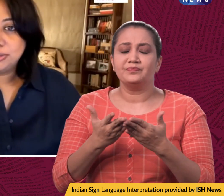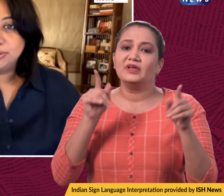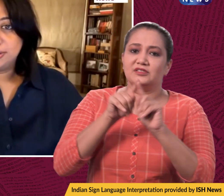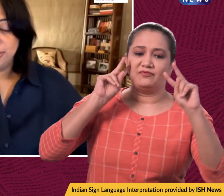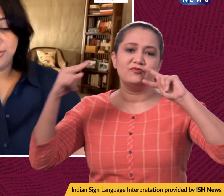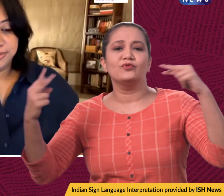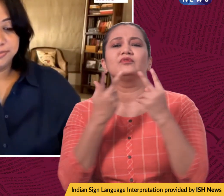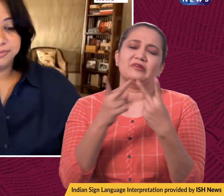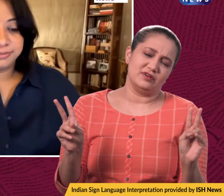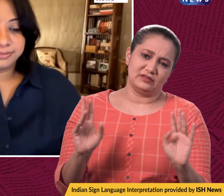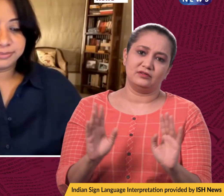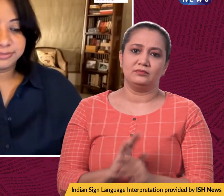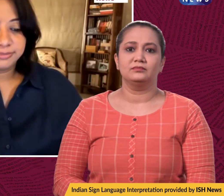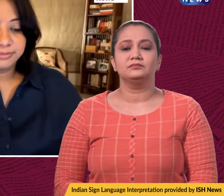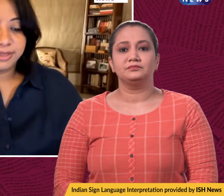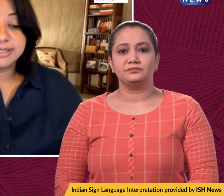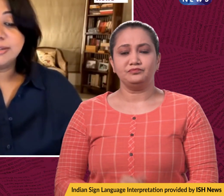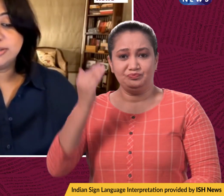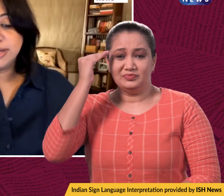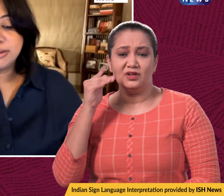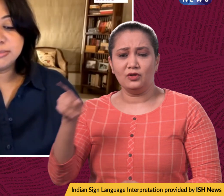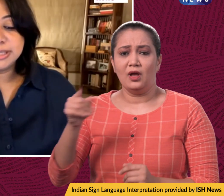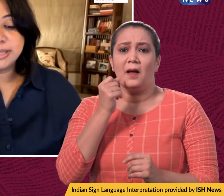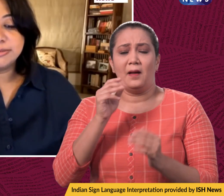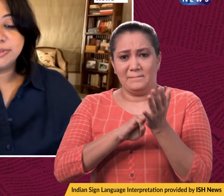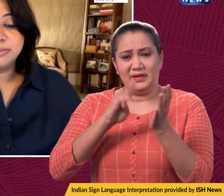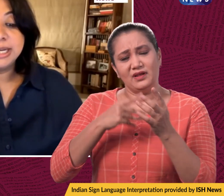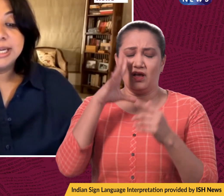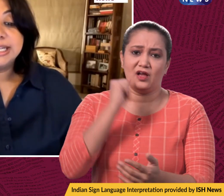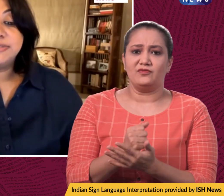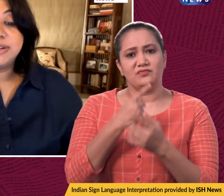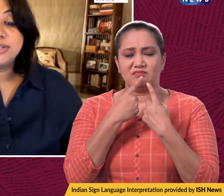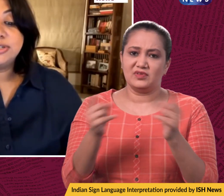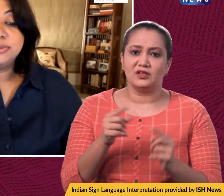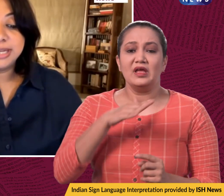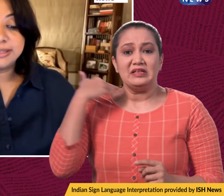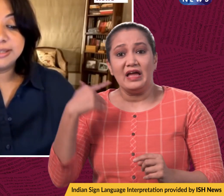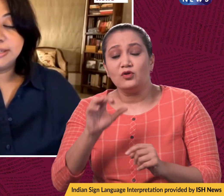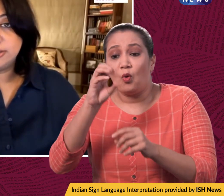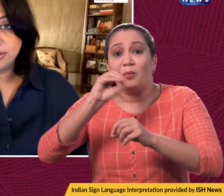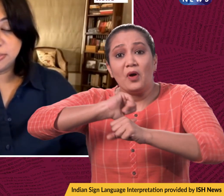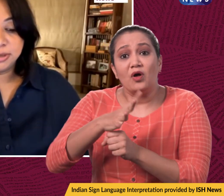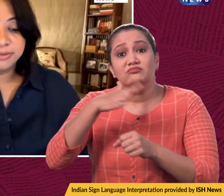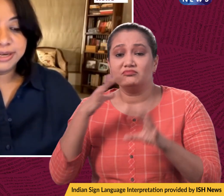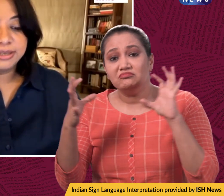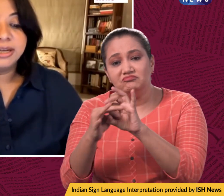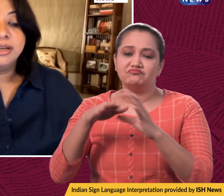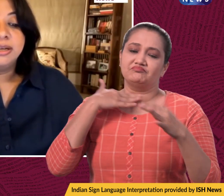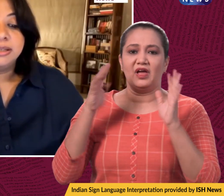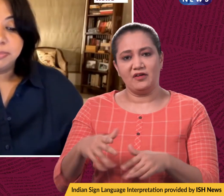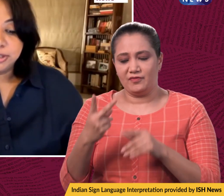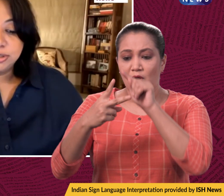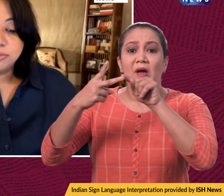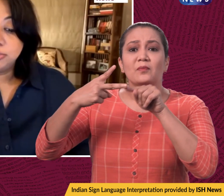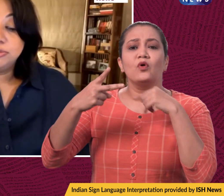depends on how you look at the news. South Korea on Monday confirmed its first 2 deaths linked to the Omicron variant.